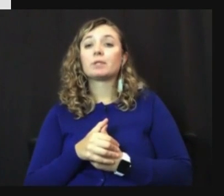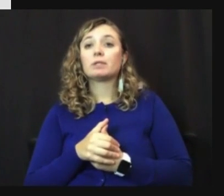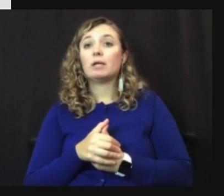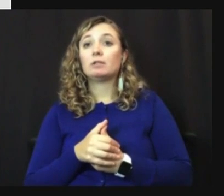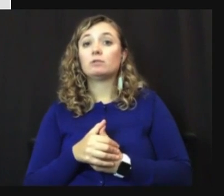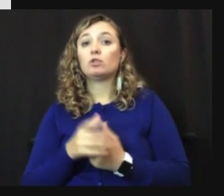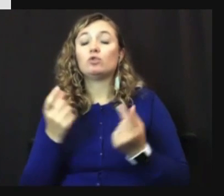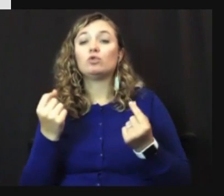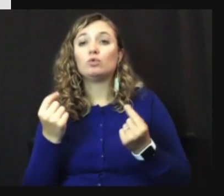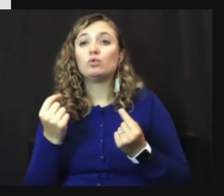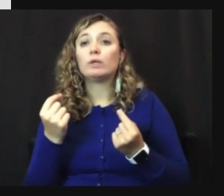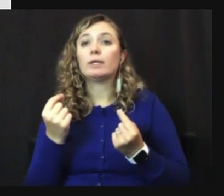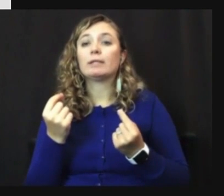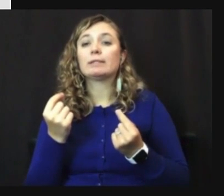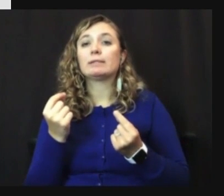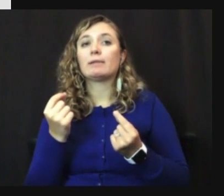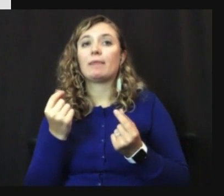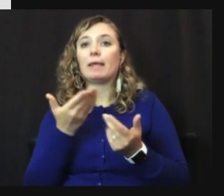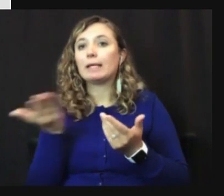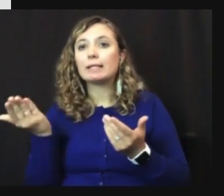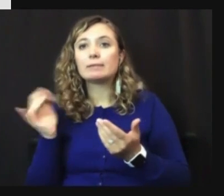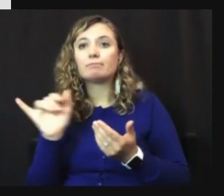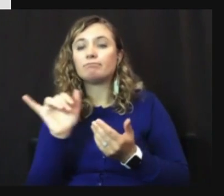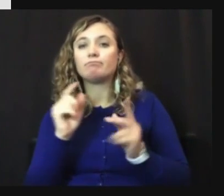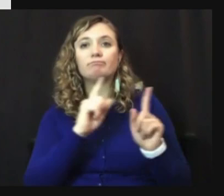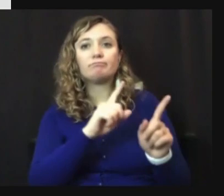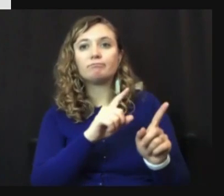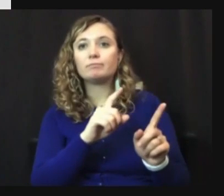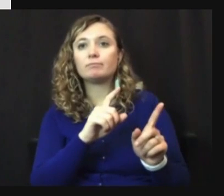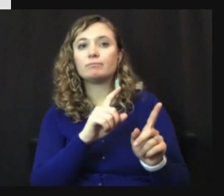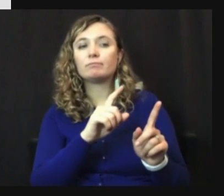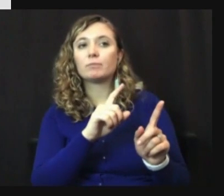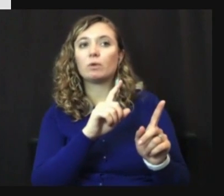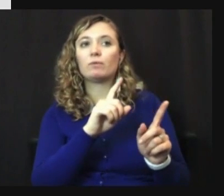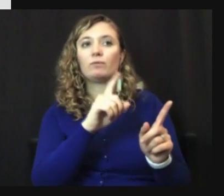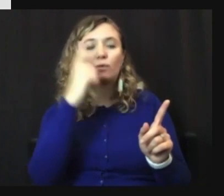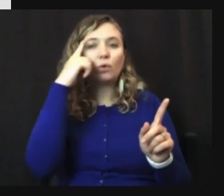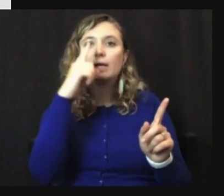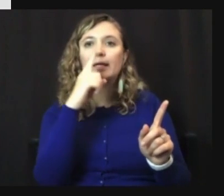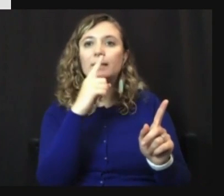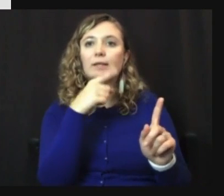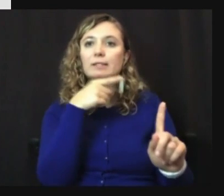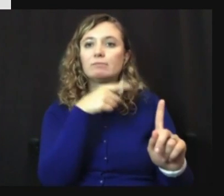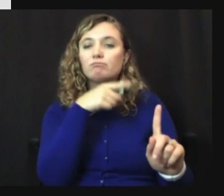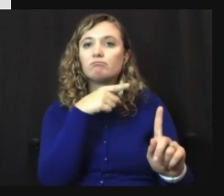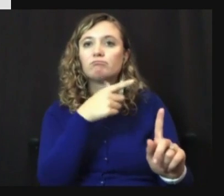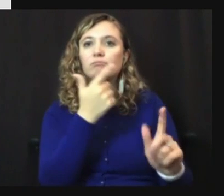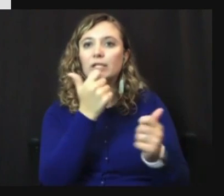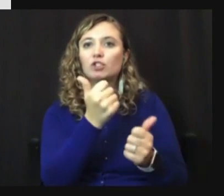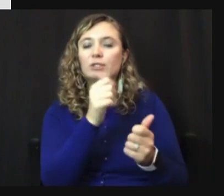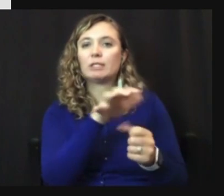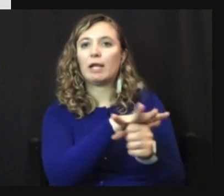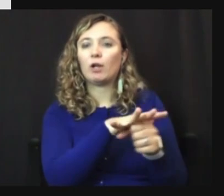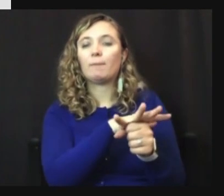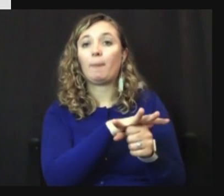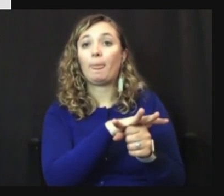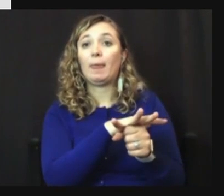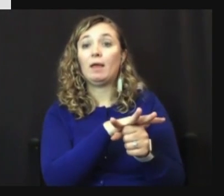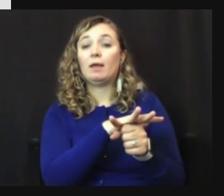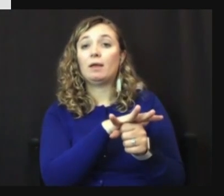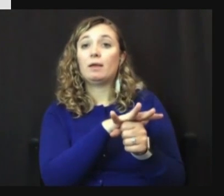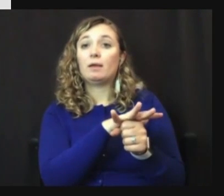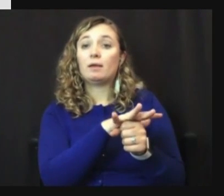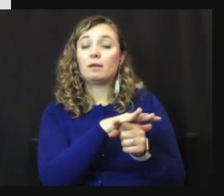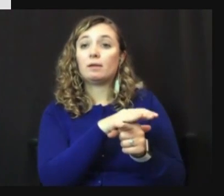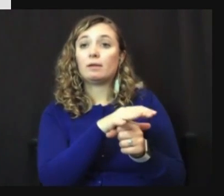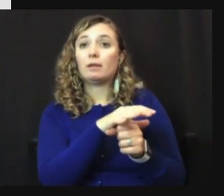that social engagement with a subject area that your child is already interested in and their peers are already interested in, and be able to learn how